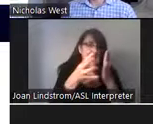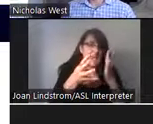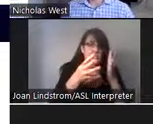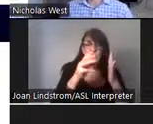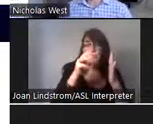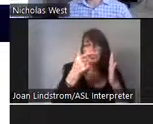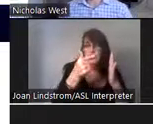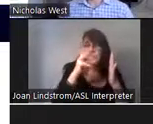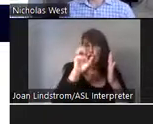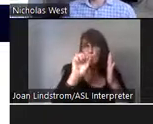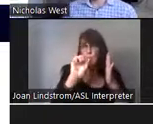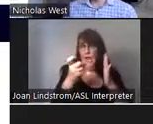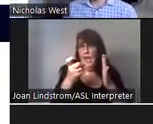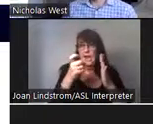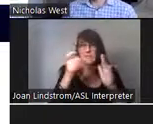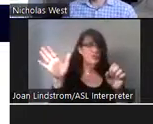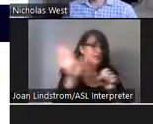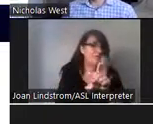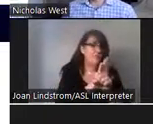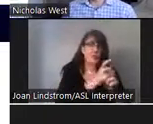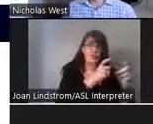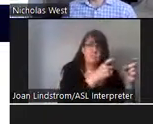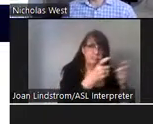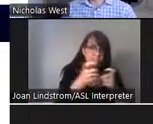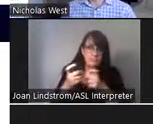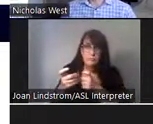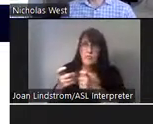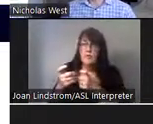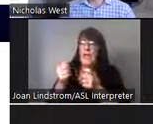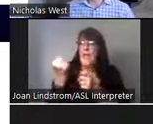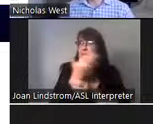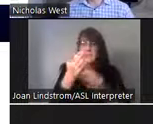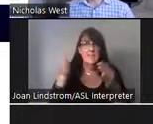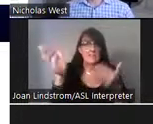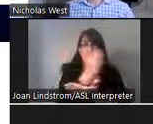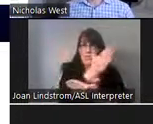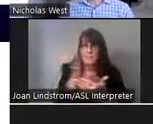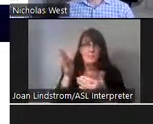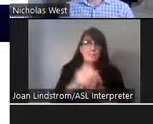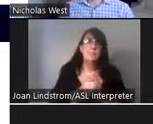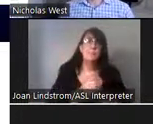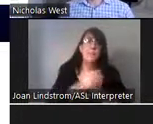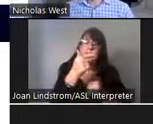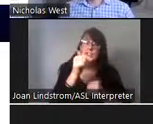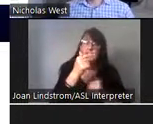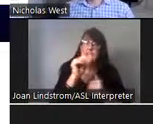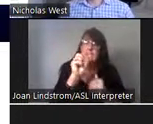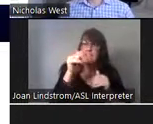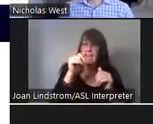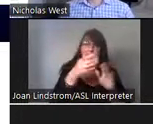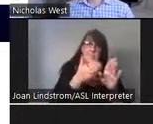GWACs, to full assisted acquisitions, and pretty much anything in between. GSA is the mandatory source